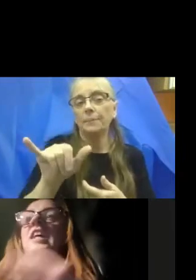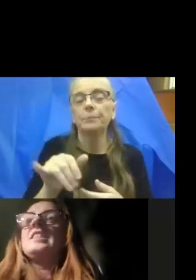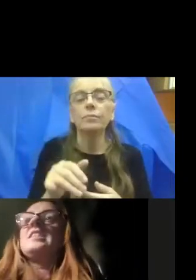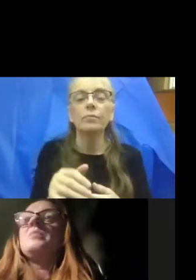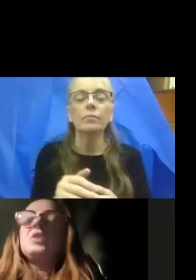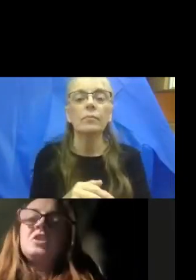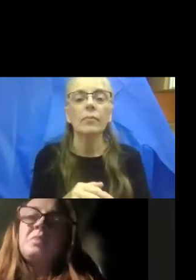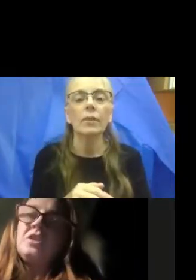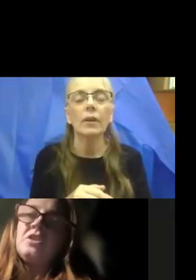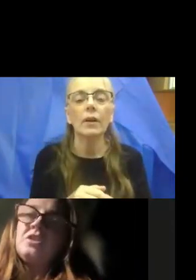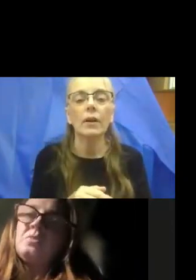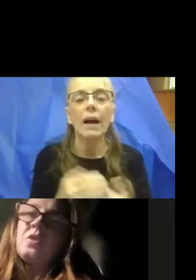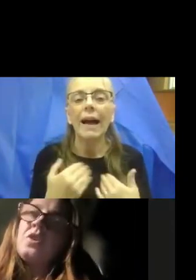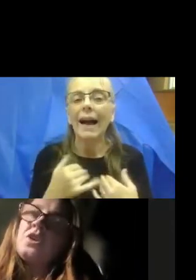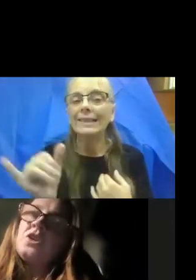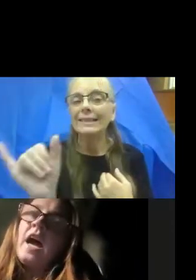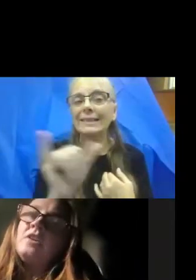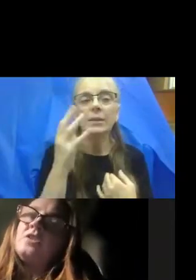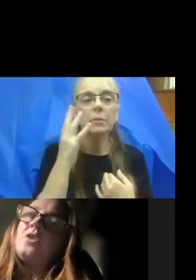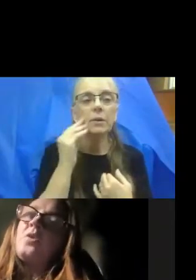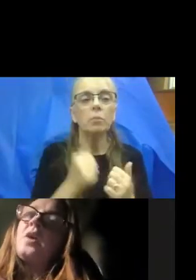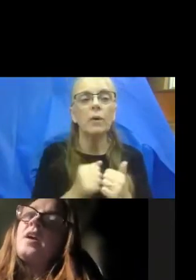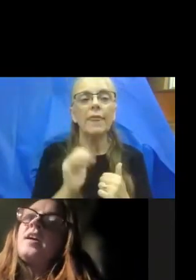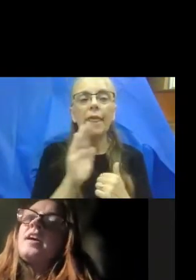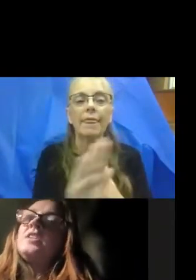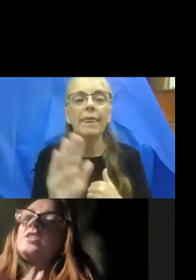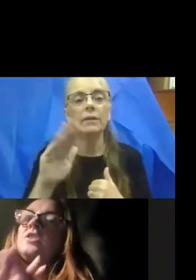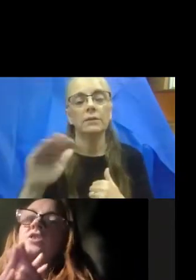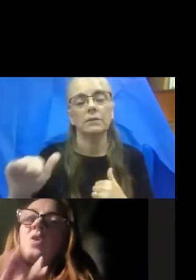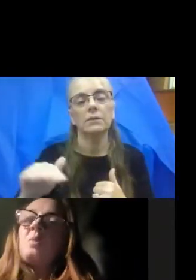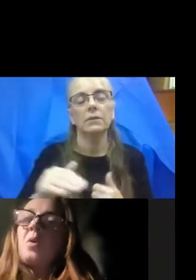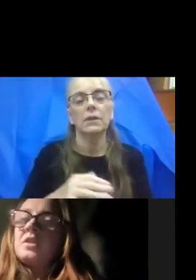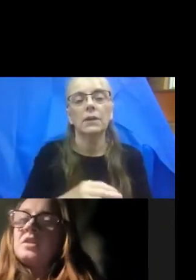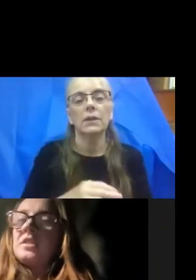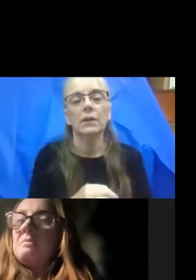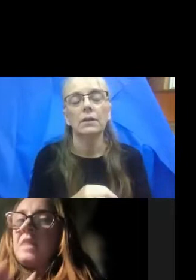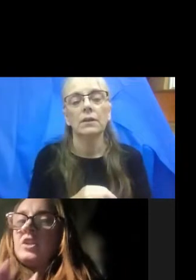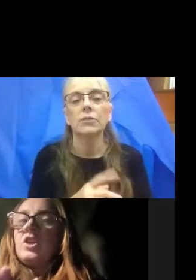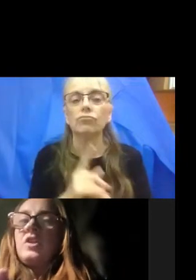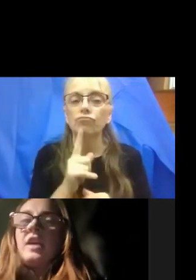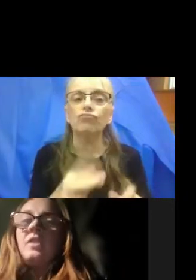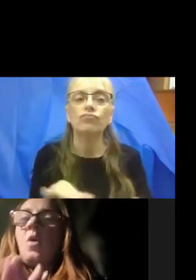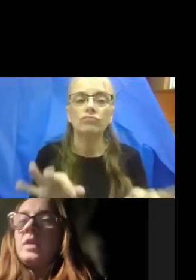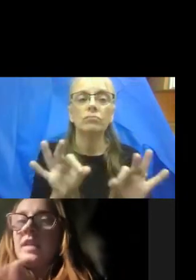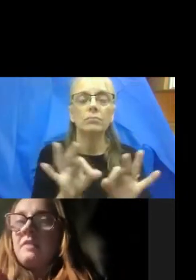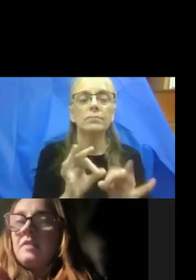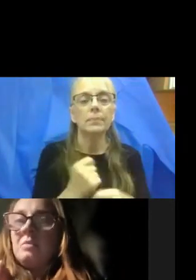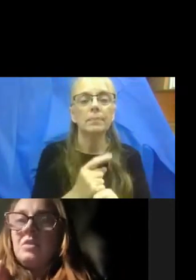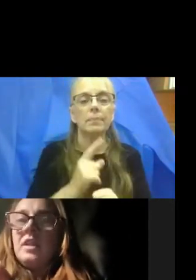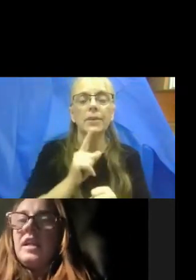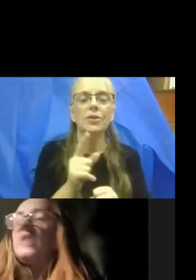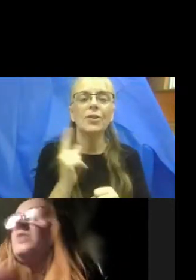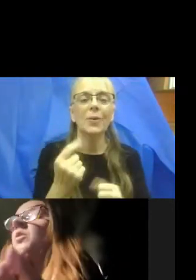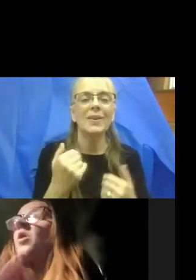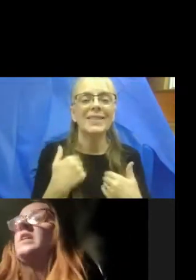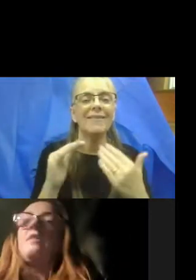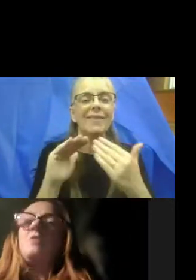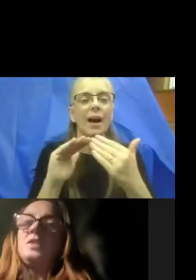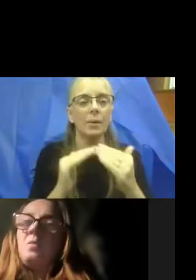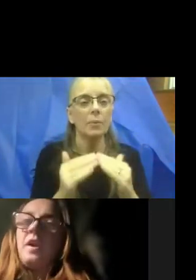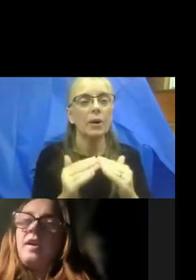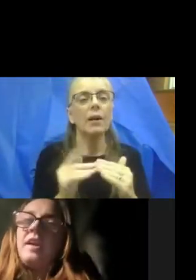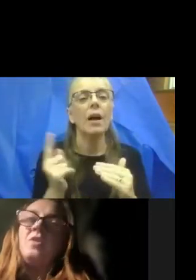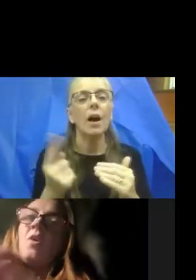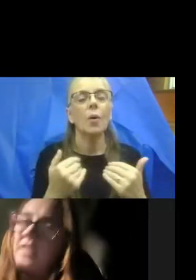actually has similar experiences with her child. So it's just so important to make sure that you always have a community, and you always have